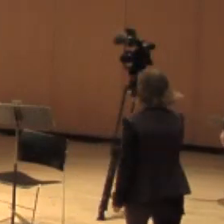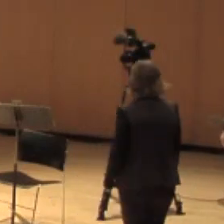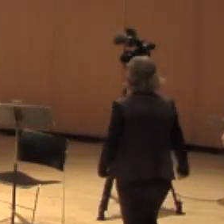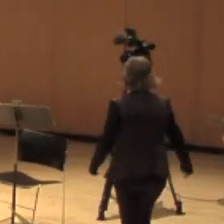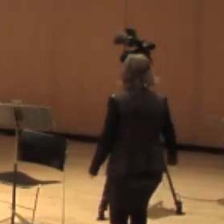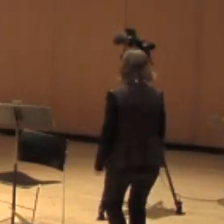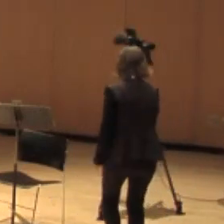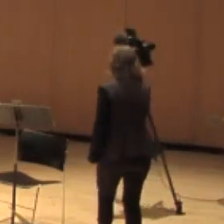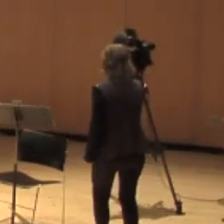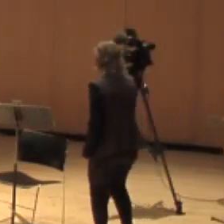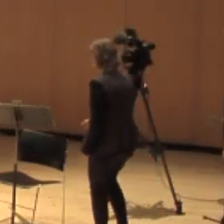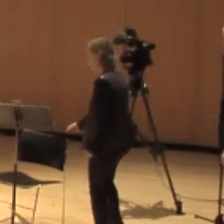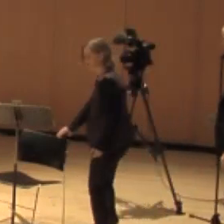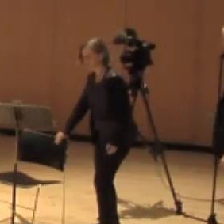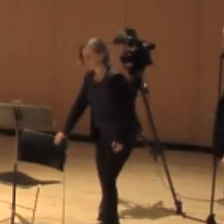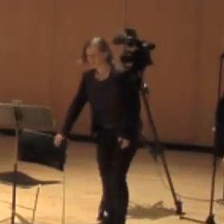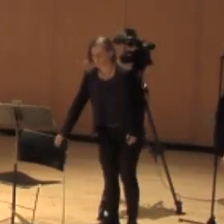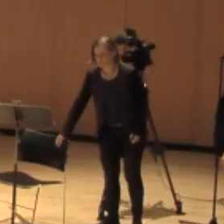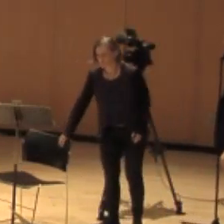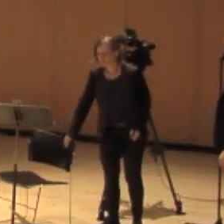I'm gonna give you